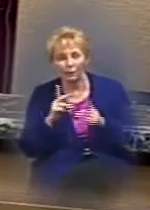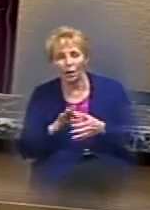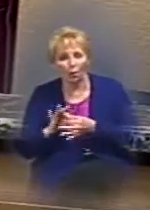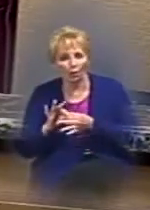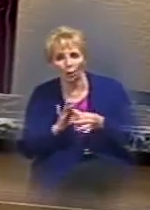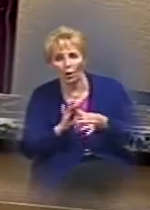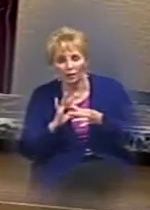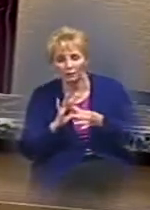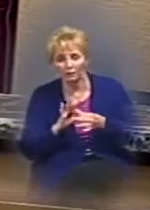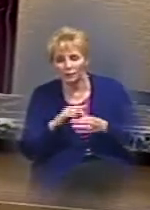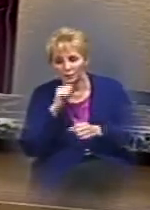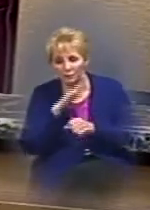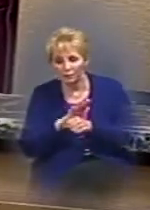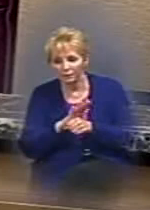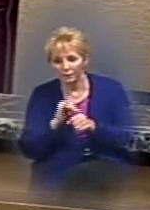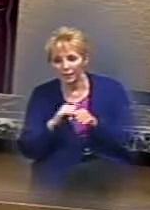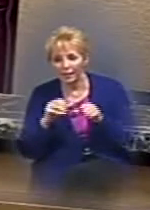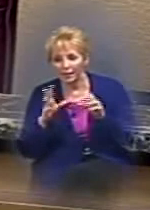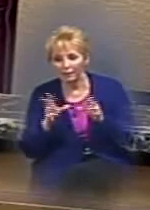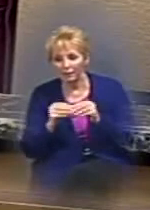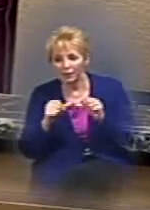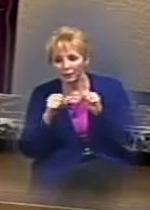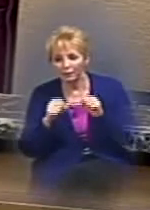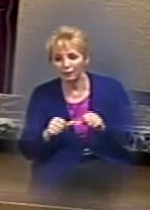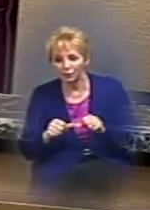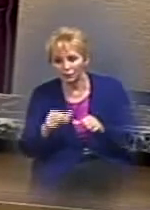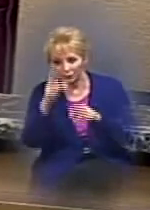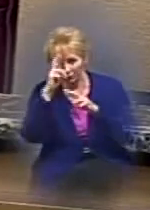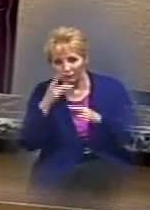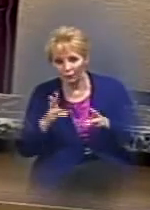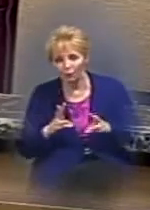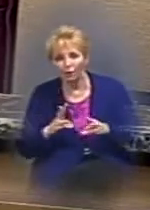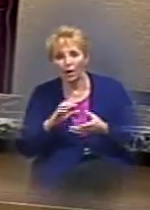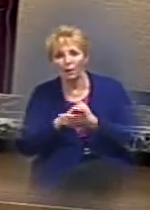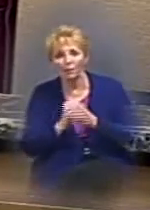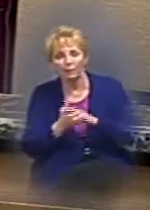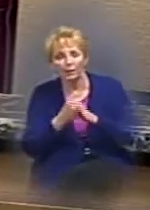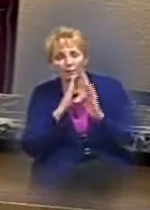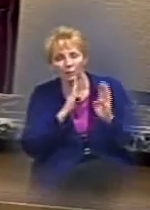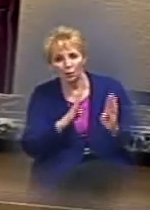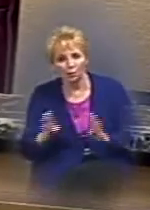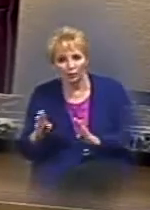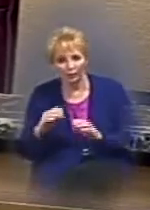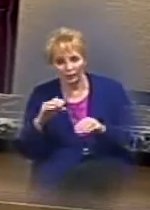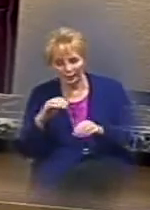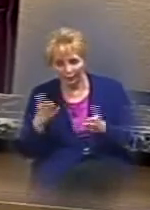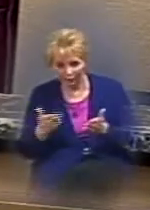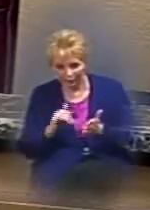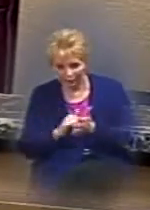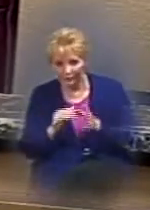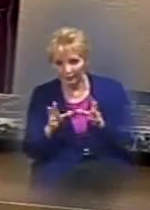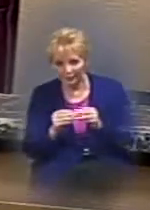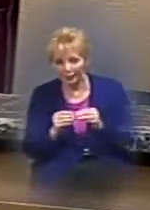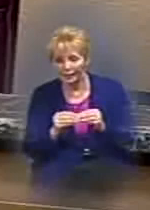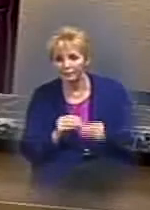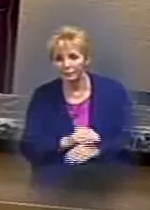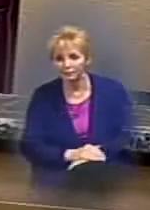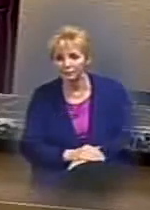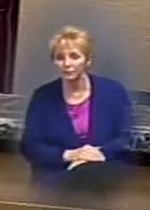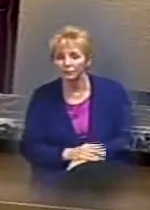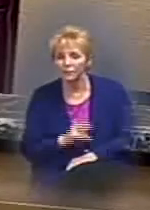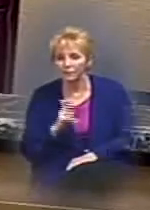cooperation to ensure the meeting continues in a respectful manner. Peace and order will be maintained at this meeting.